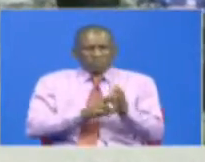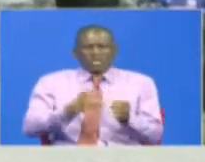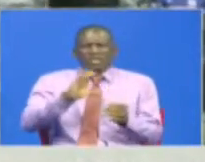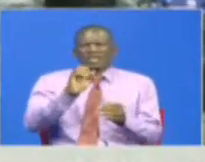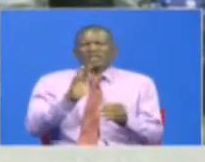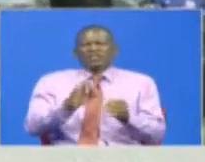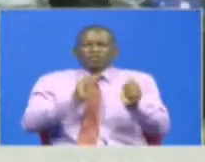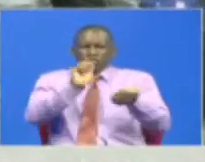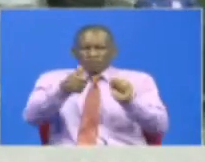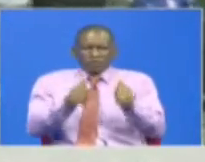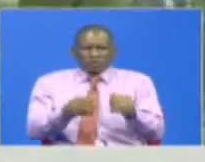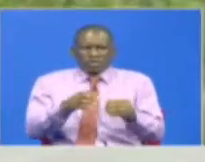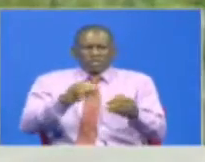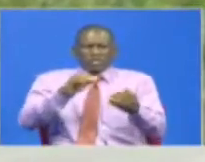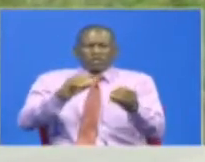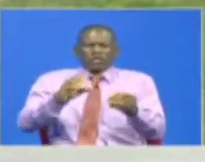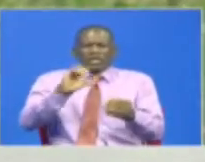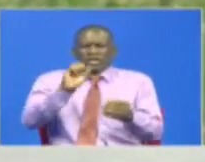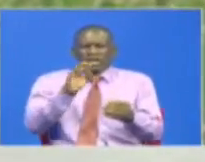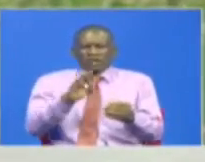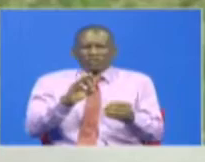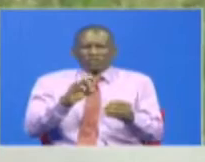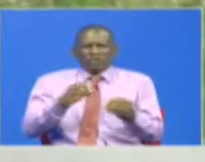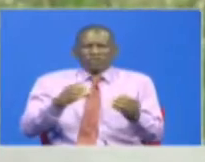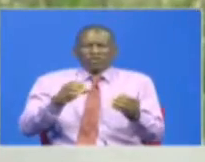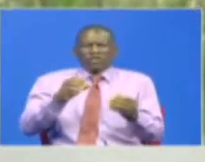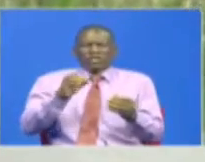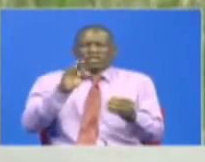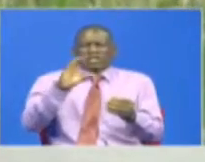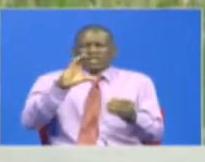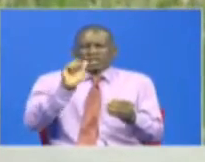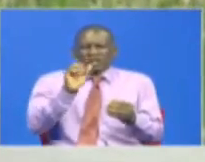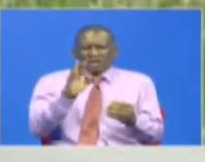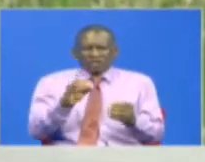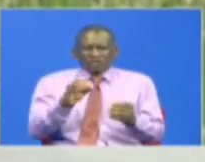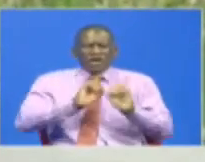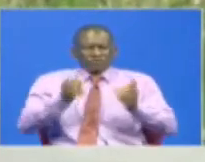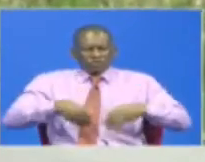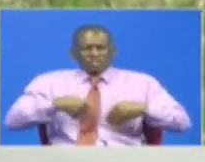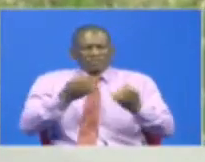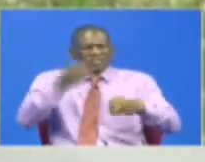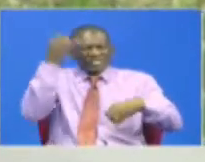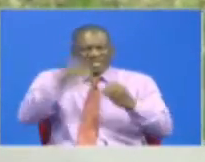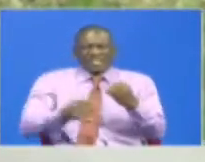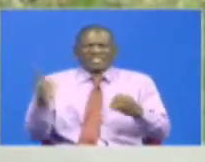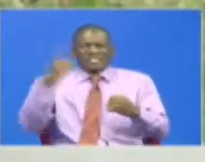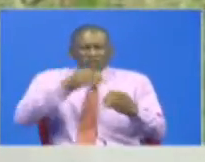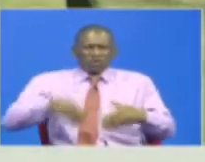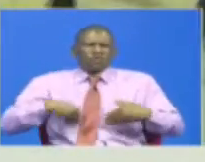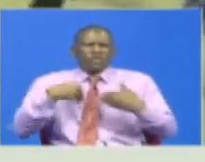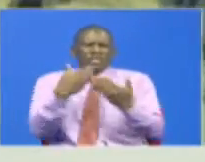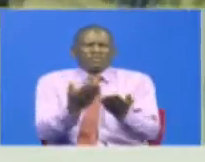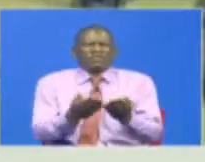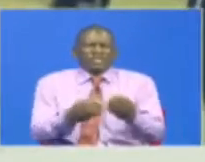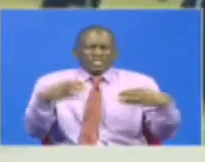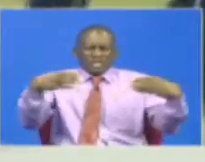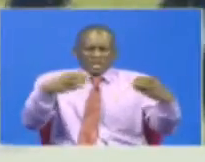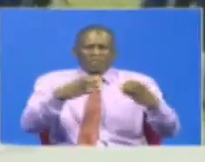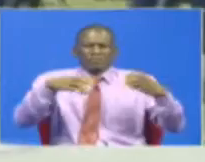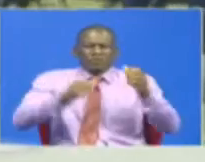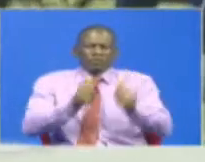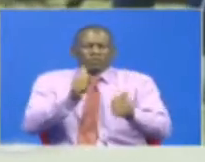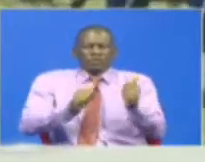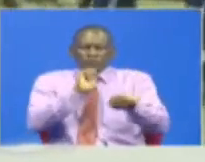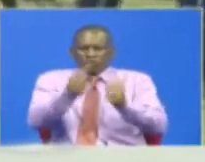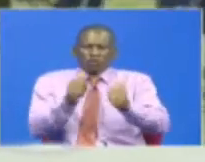competition. The Confederation of African Football, that is CAF, is yet to give a deadline for submission of which clubs will compete in